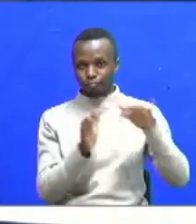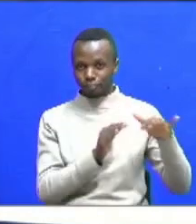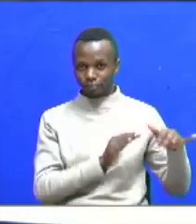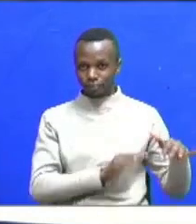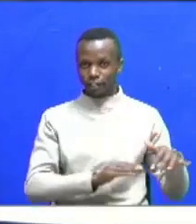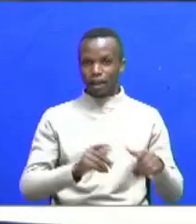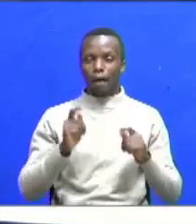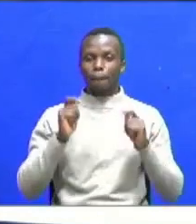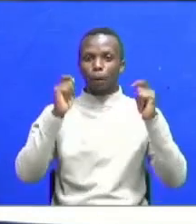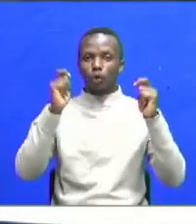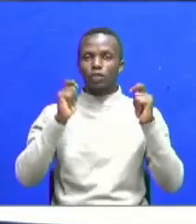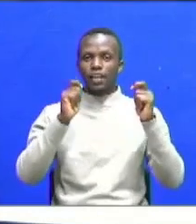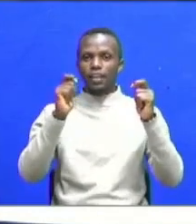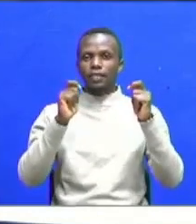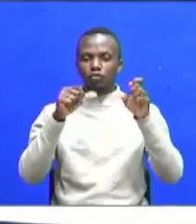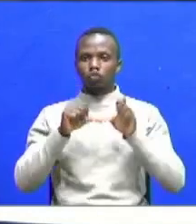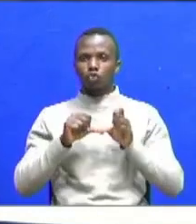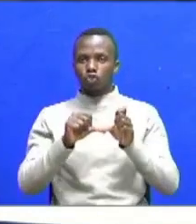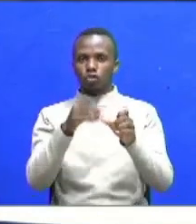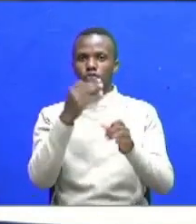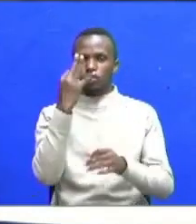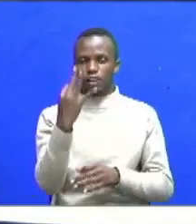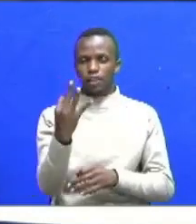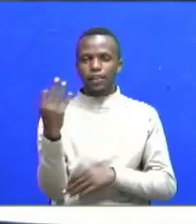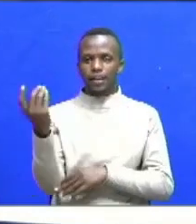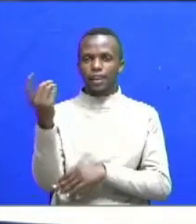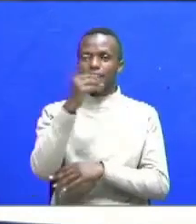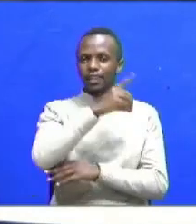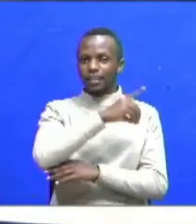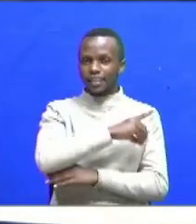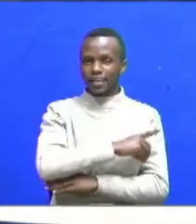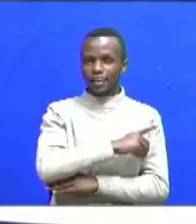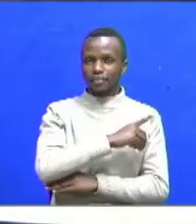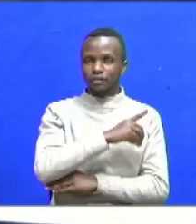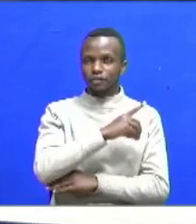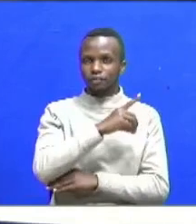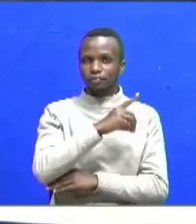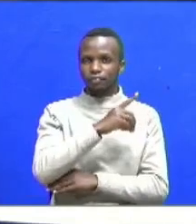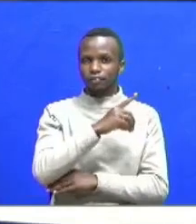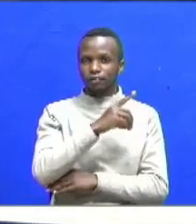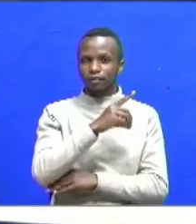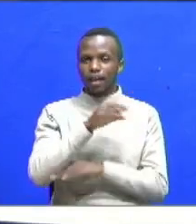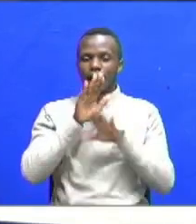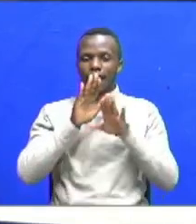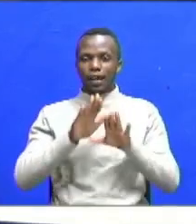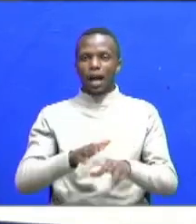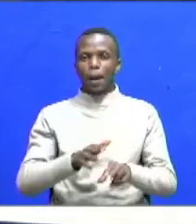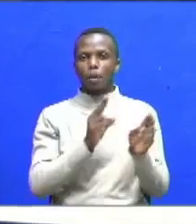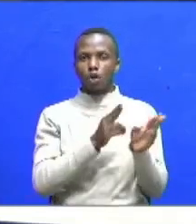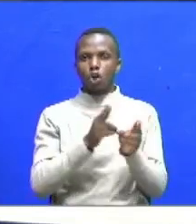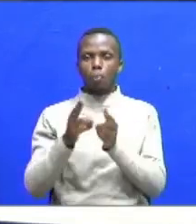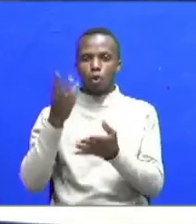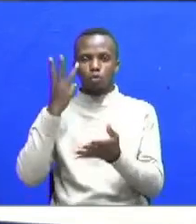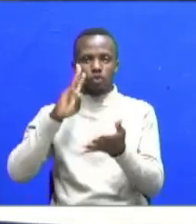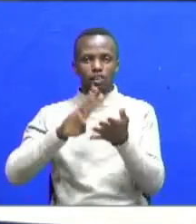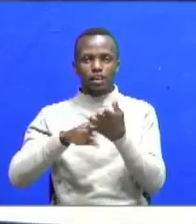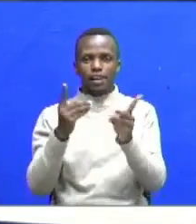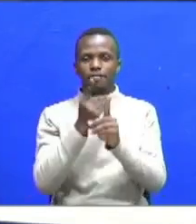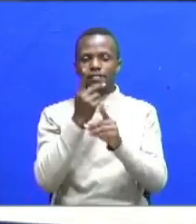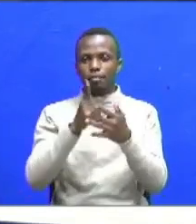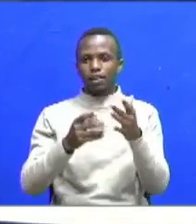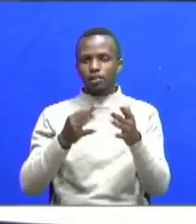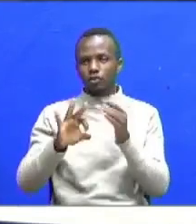The anti-government protests entered their home stretch on the third day. Levels of calm and normalcy were witnessed in several parts of the